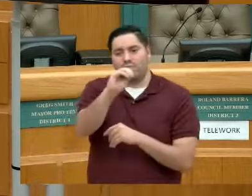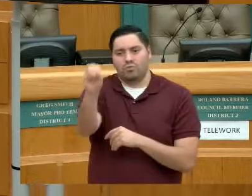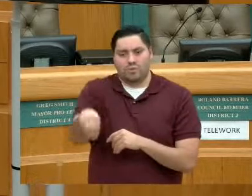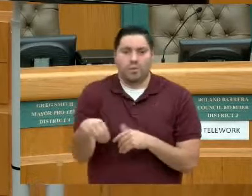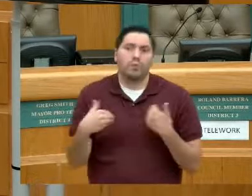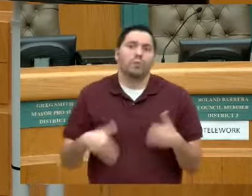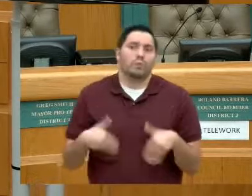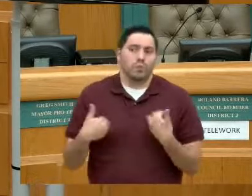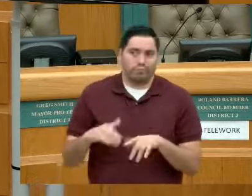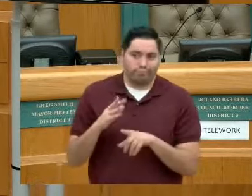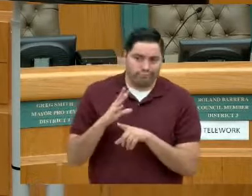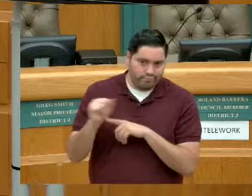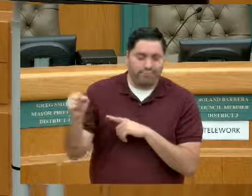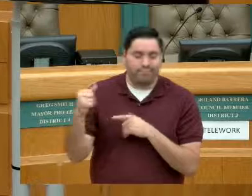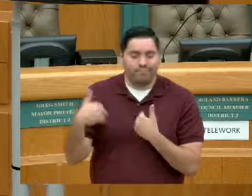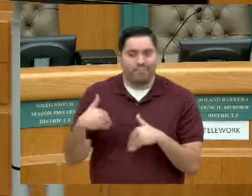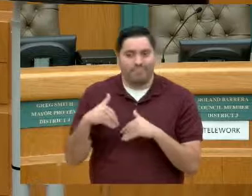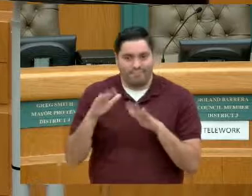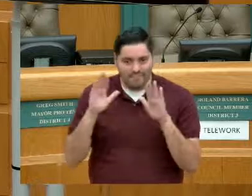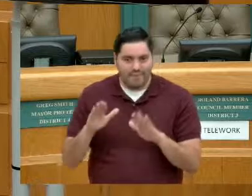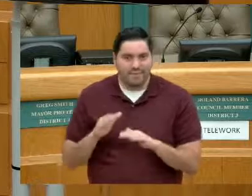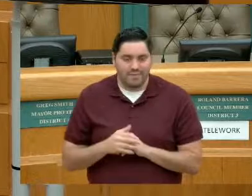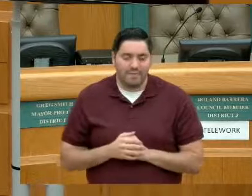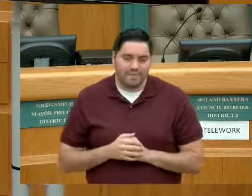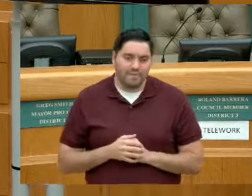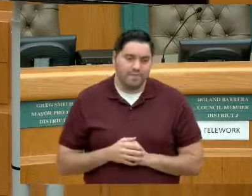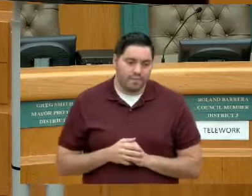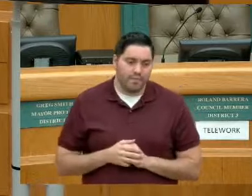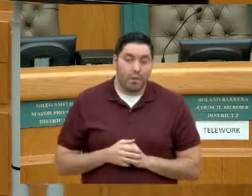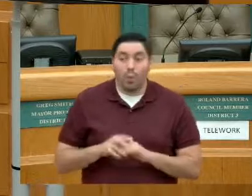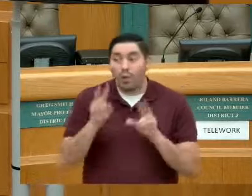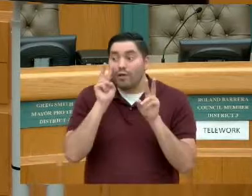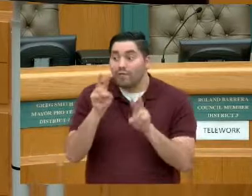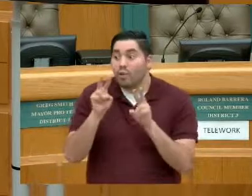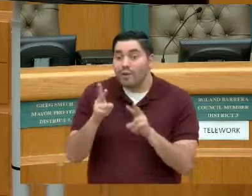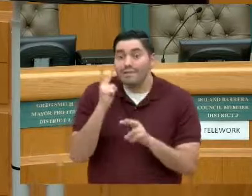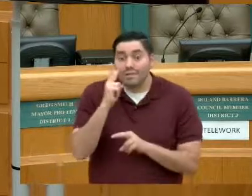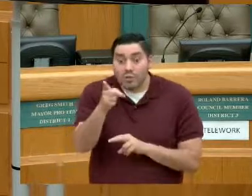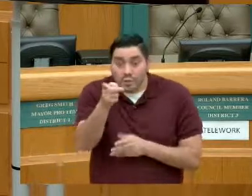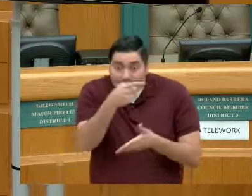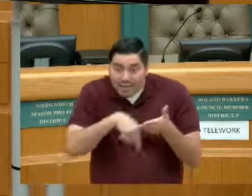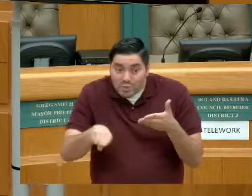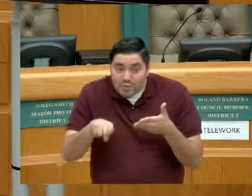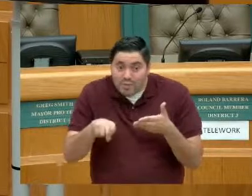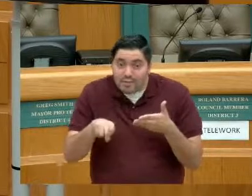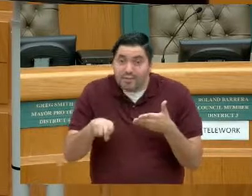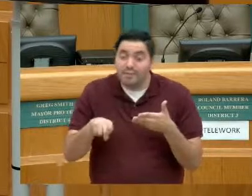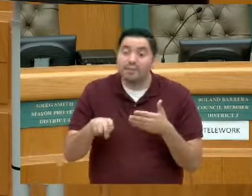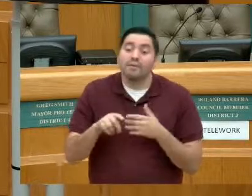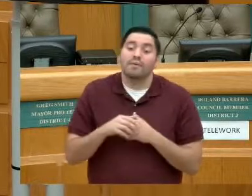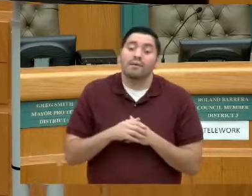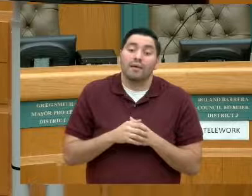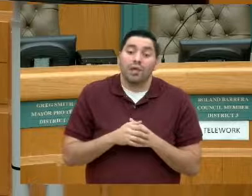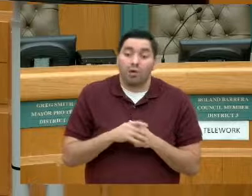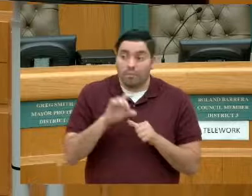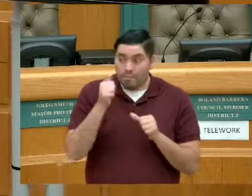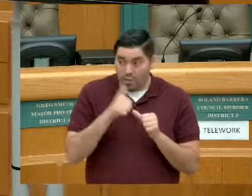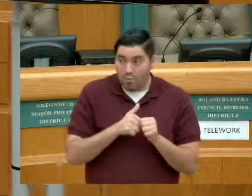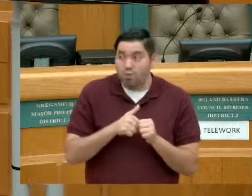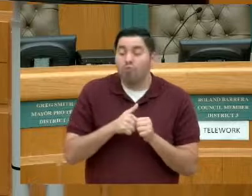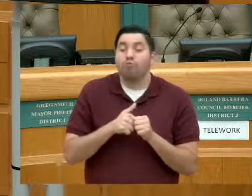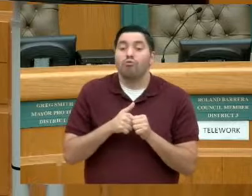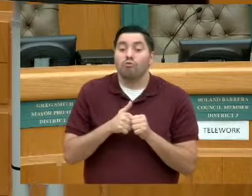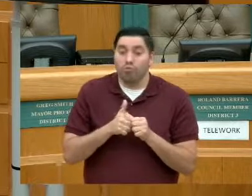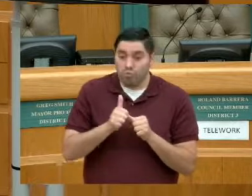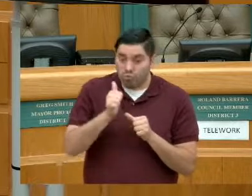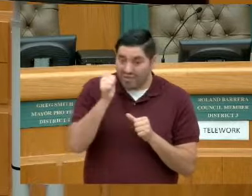up to 50% for those opportunities that businesses have been restricted down to 25. So we'll look forward to seeing you next week,